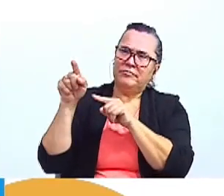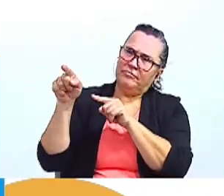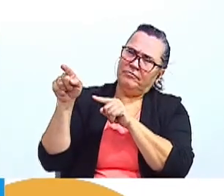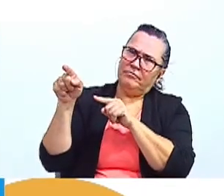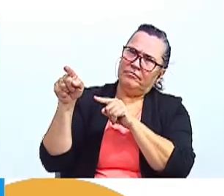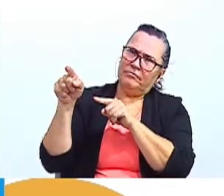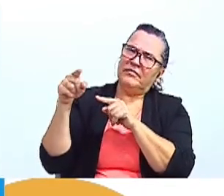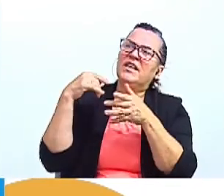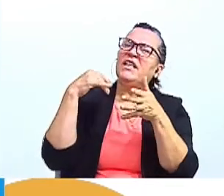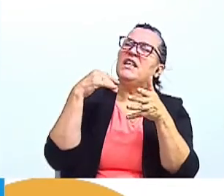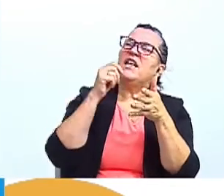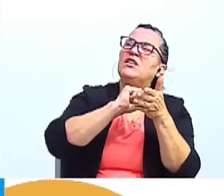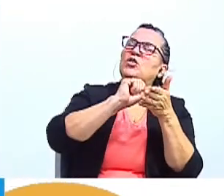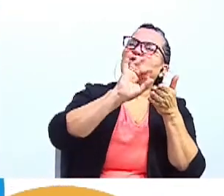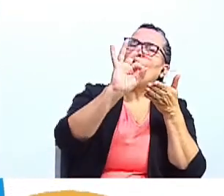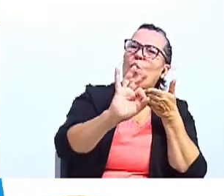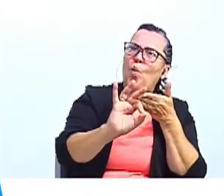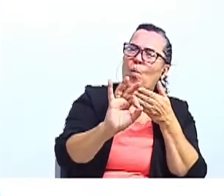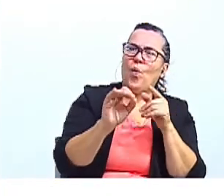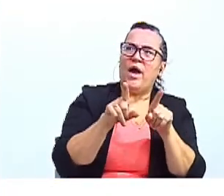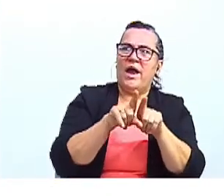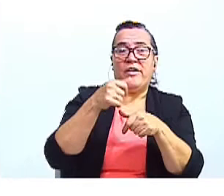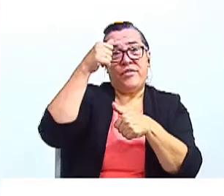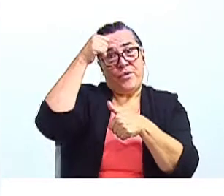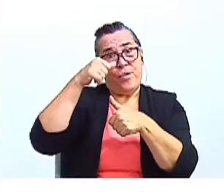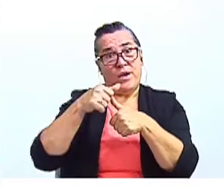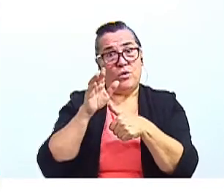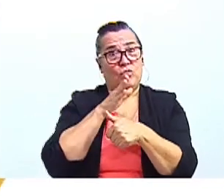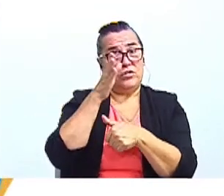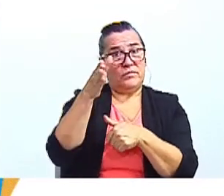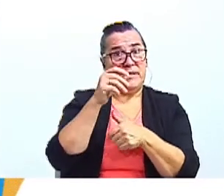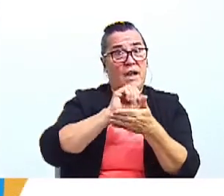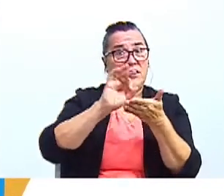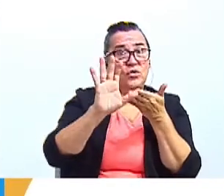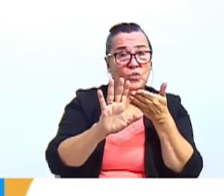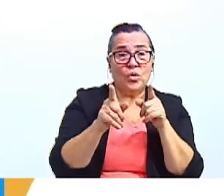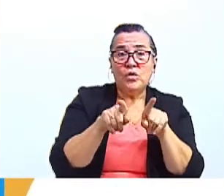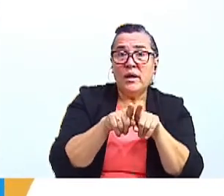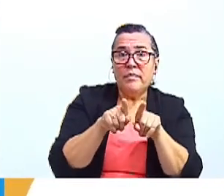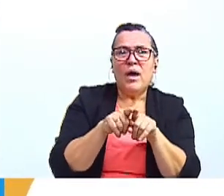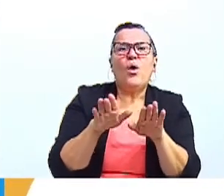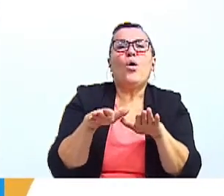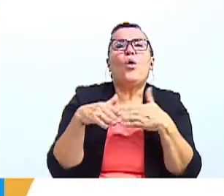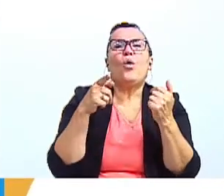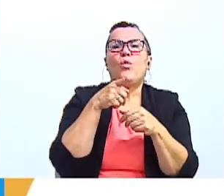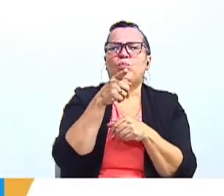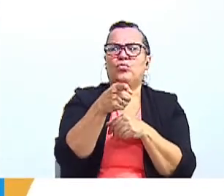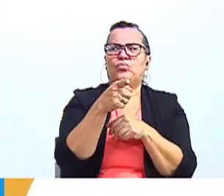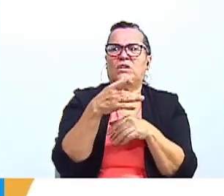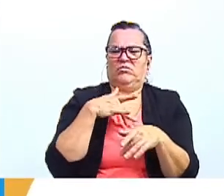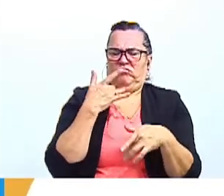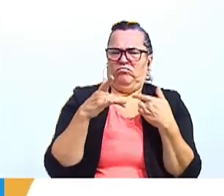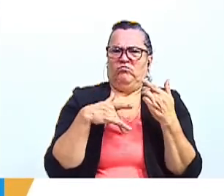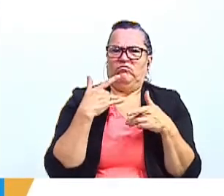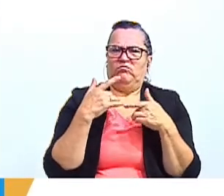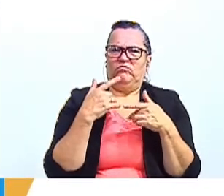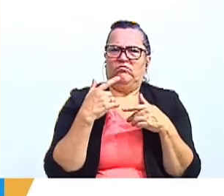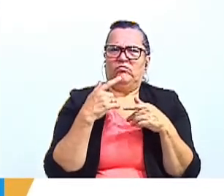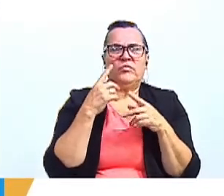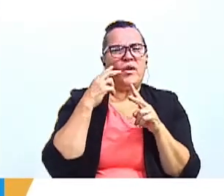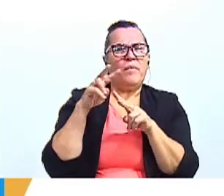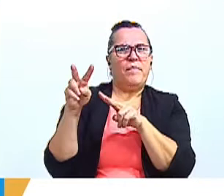about school. And let's remember when you were at school, right? How do you feel when you see the